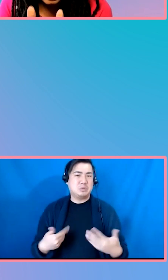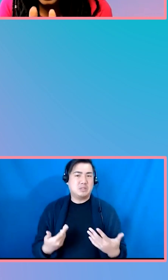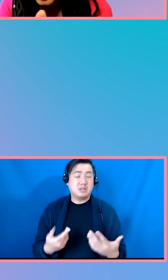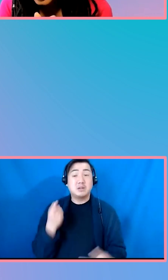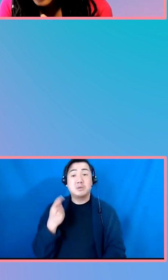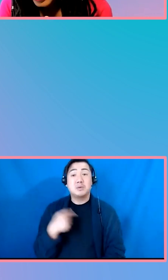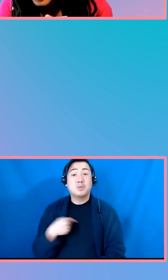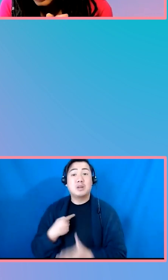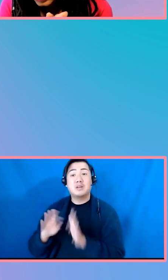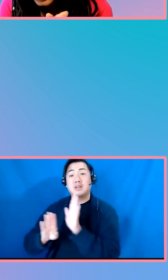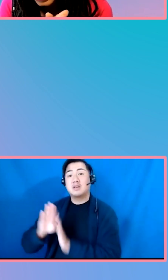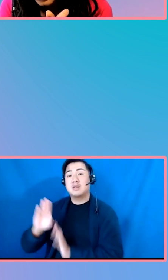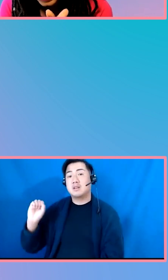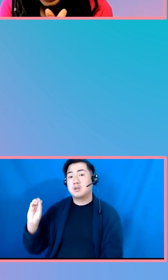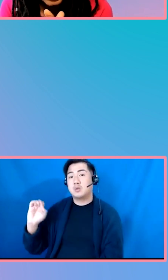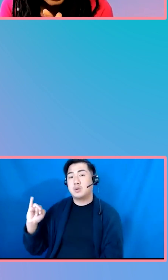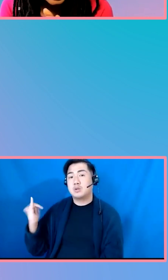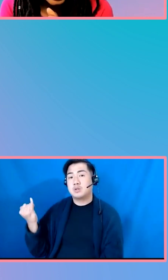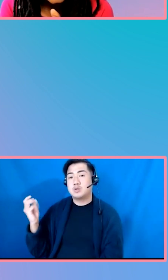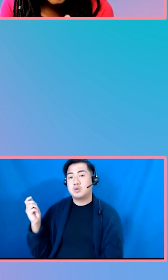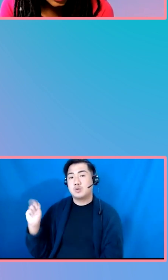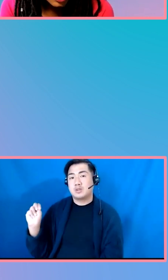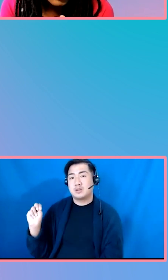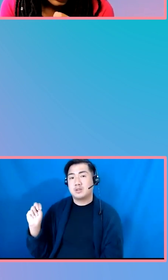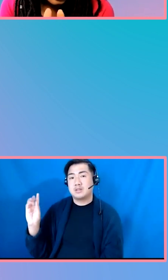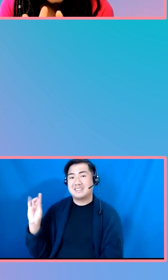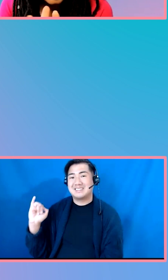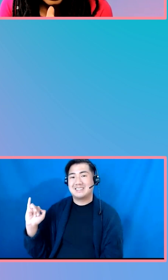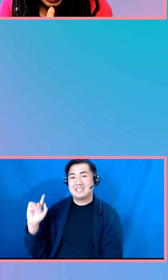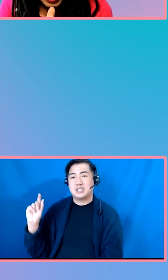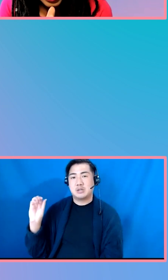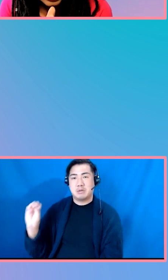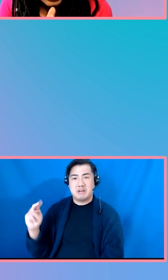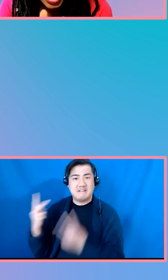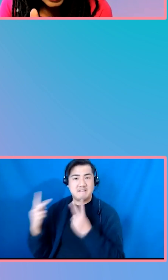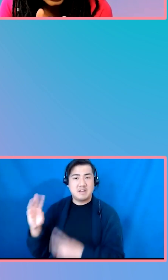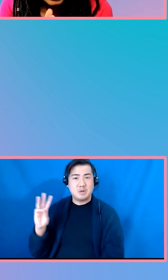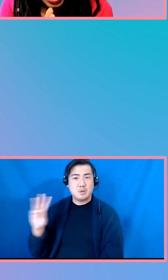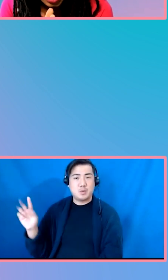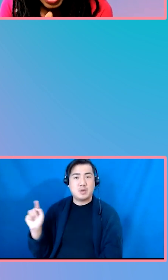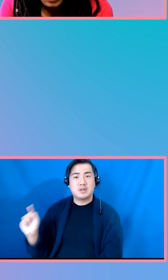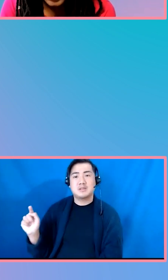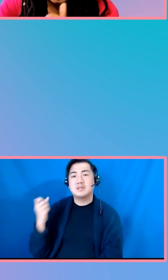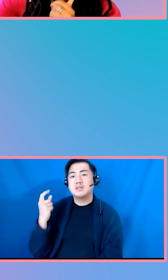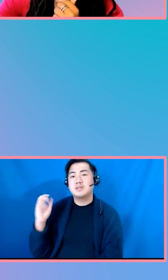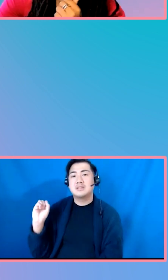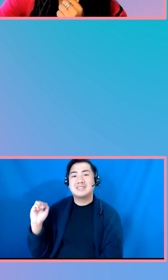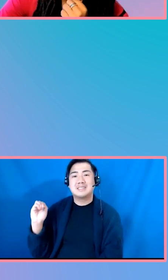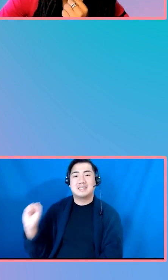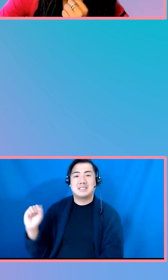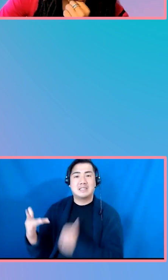Sojourn with you in mind. So go to sojourndei.com, our DEI SaaS tech